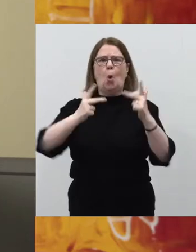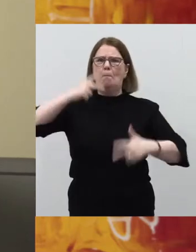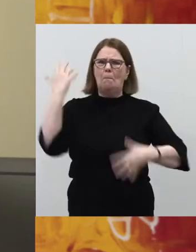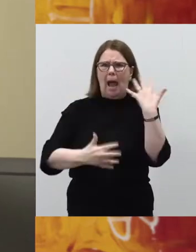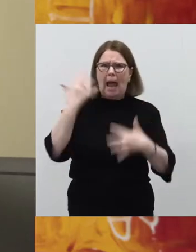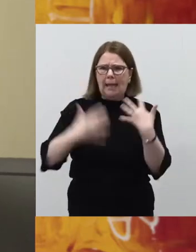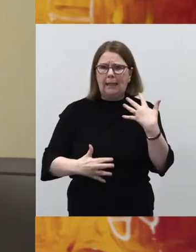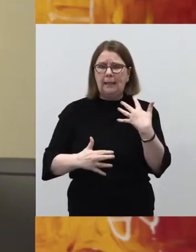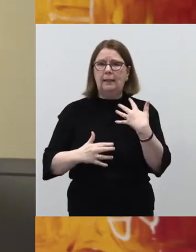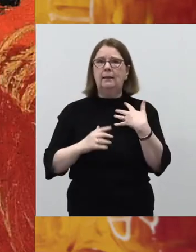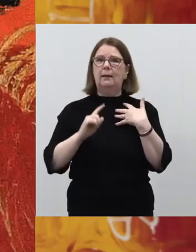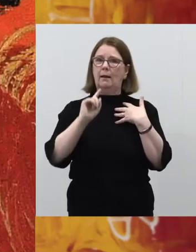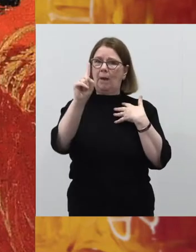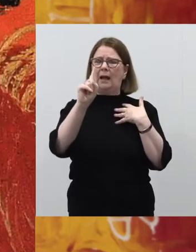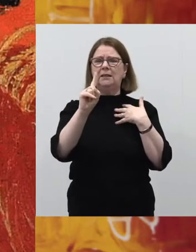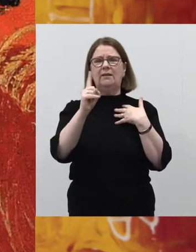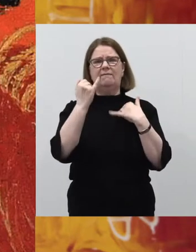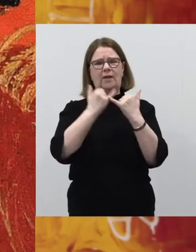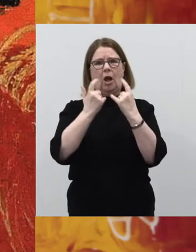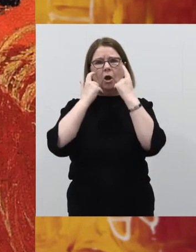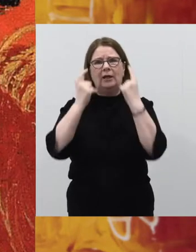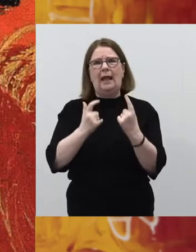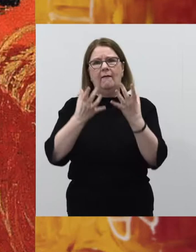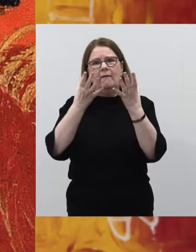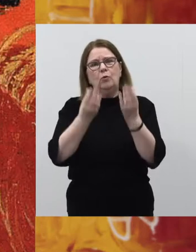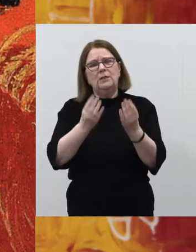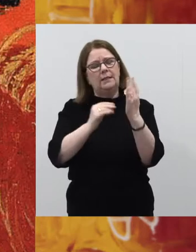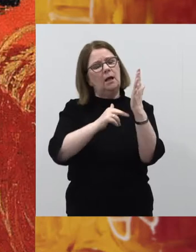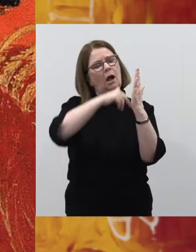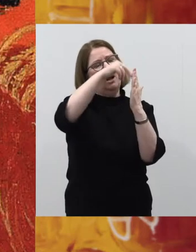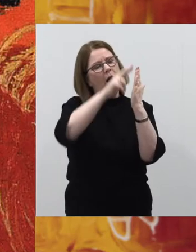a thoughtful, skilled artist reflecting on his life experiences.